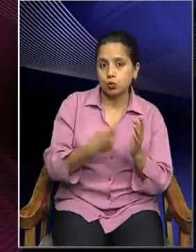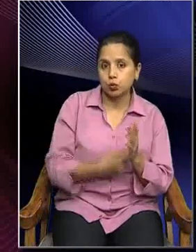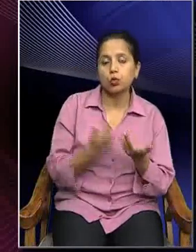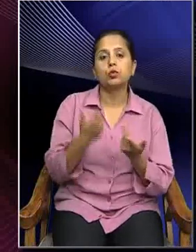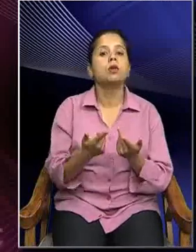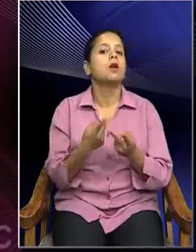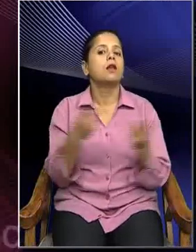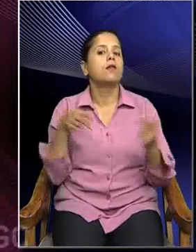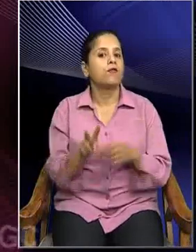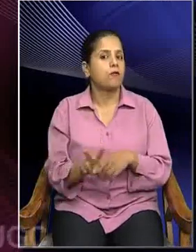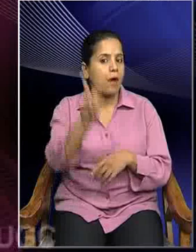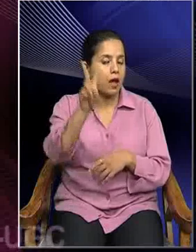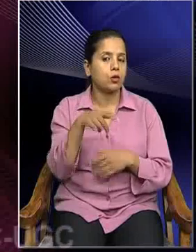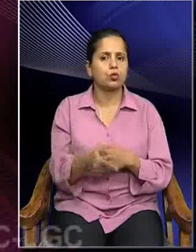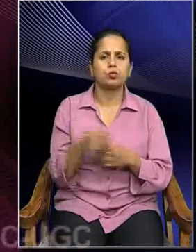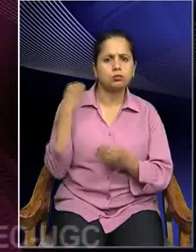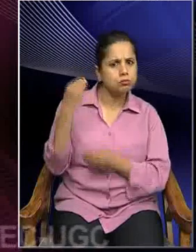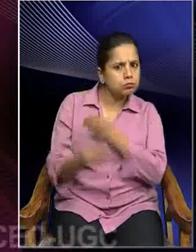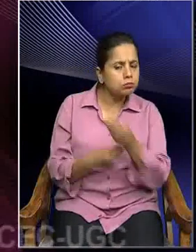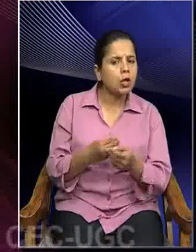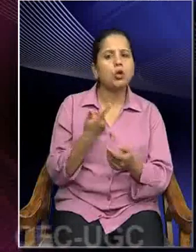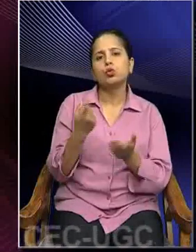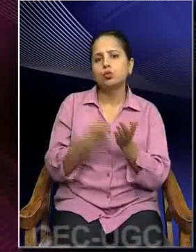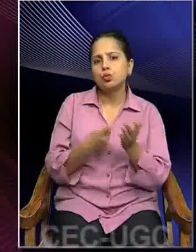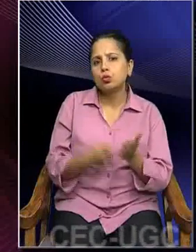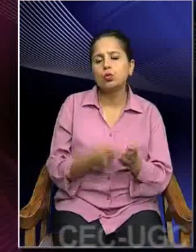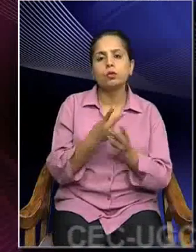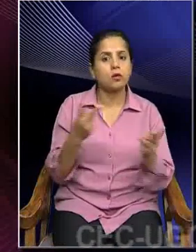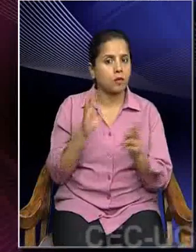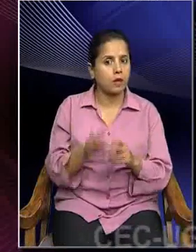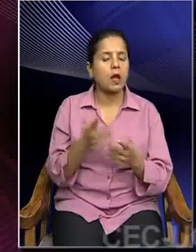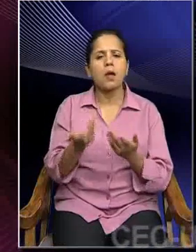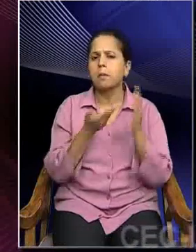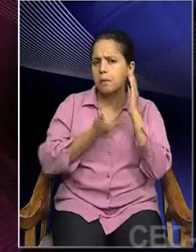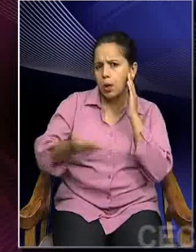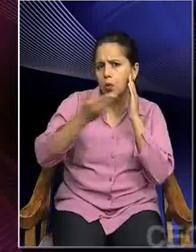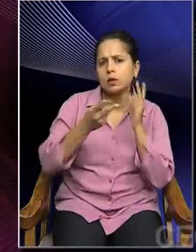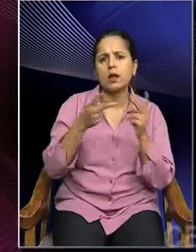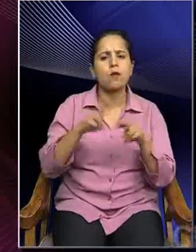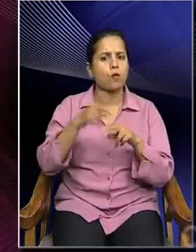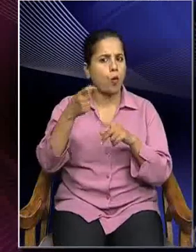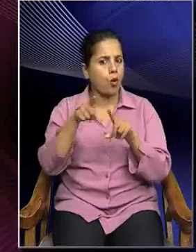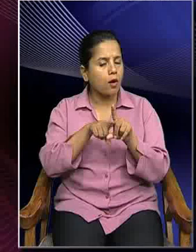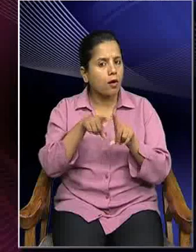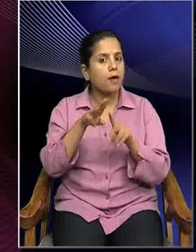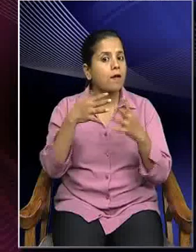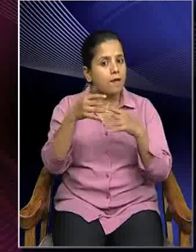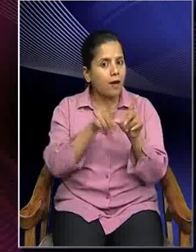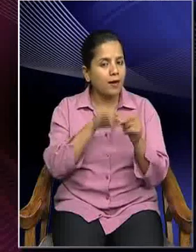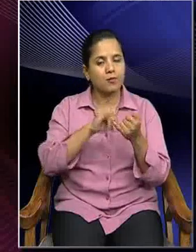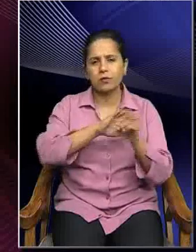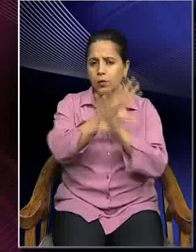values, customs, symbols and even literature, music, folkways. So it's a whole gamut